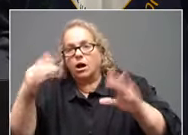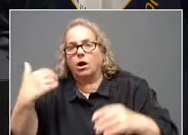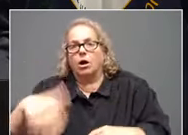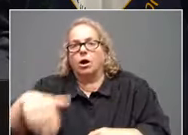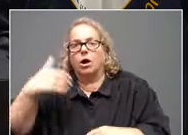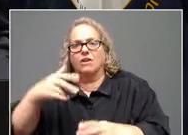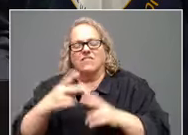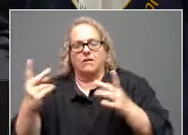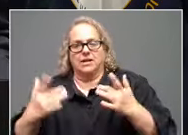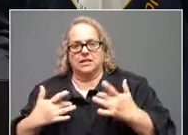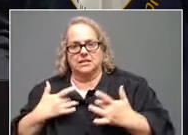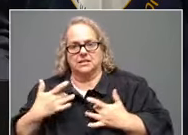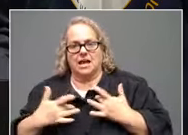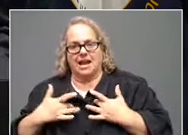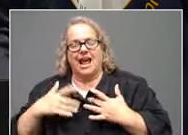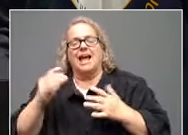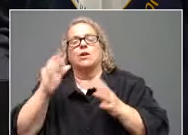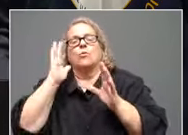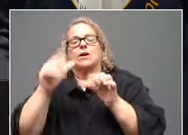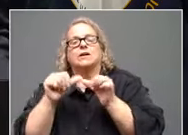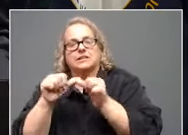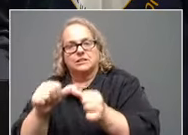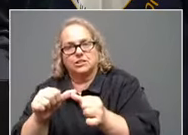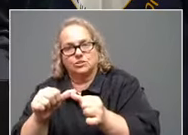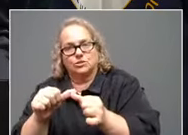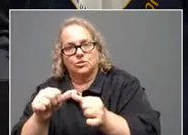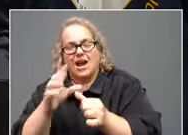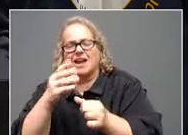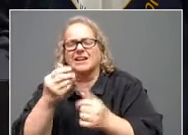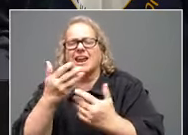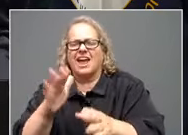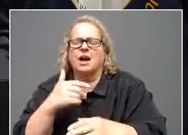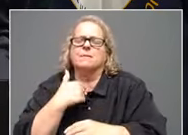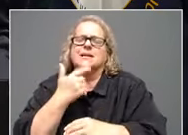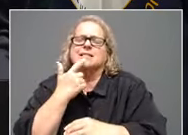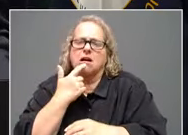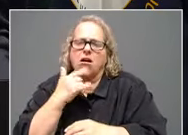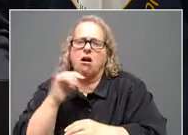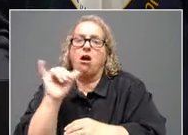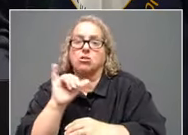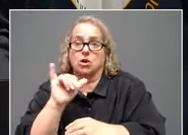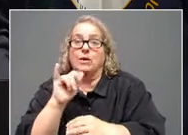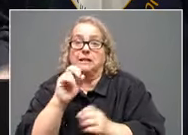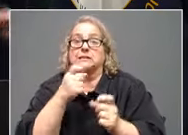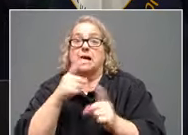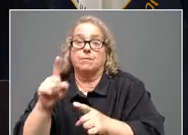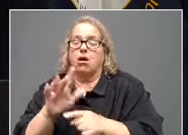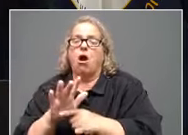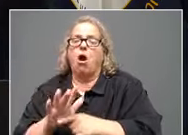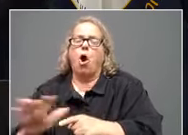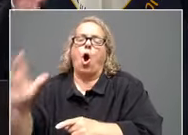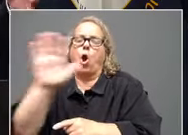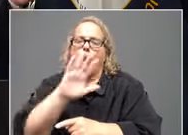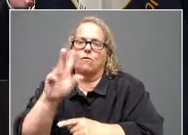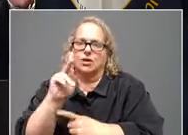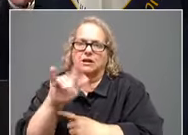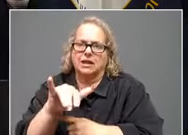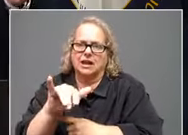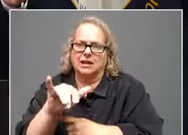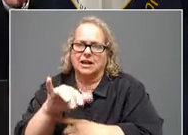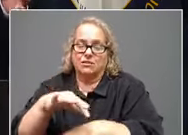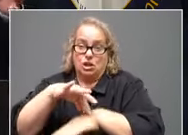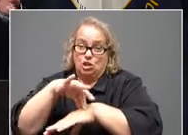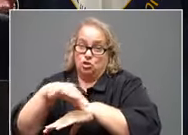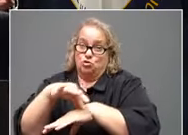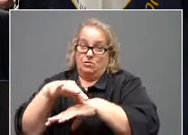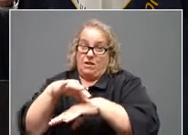and they're just going to continue. And let me say that they're also happening all over the Commonwealth. The geographic distribution that we